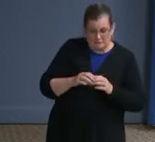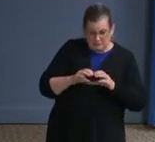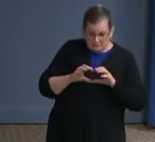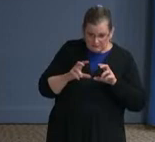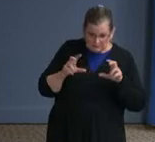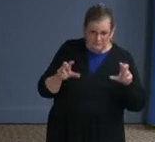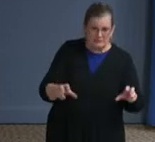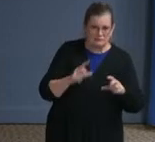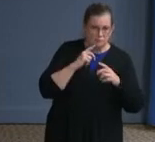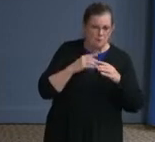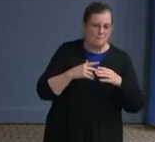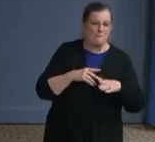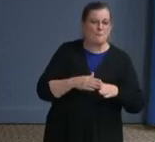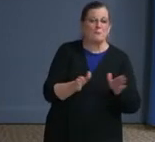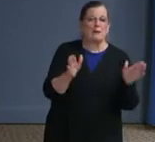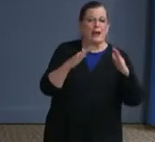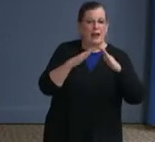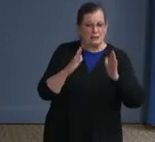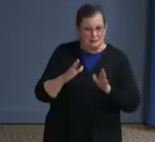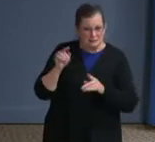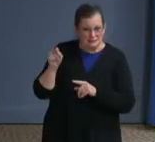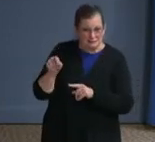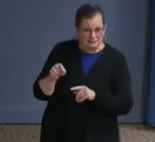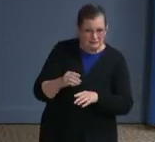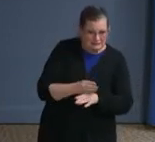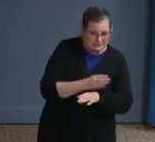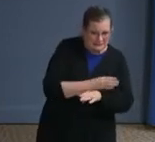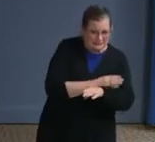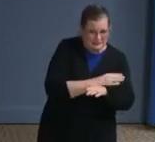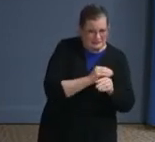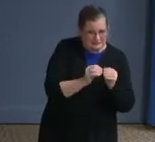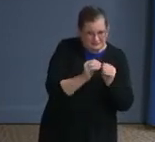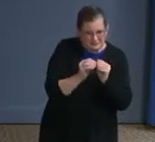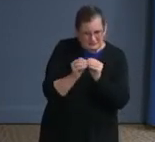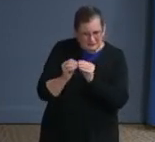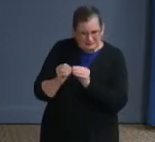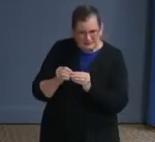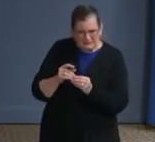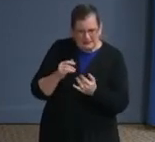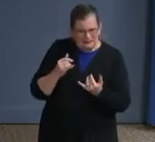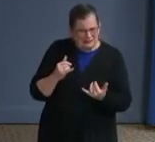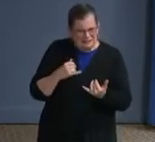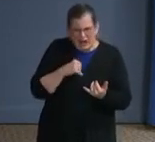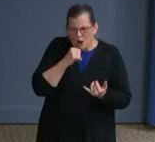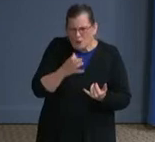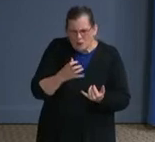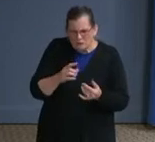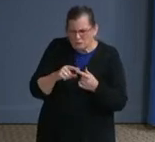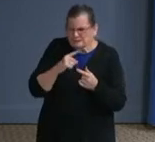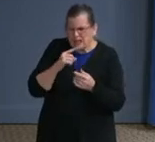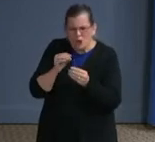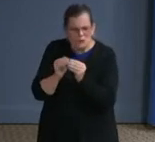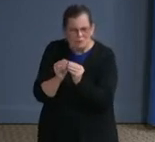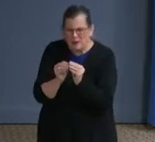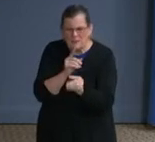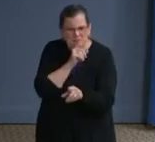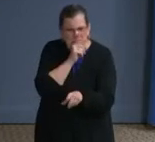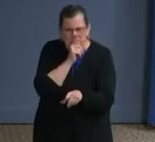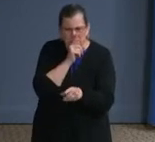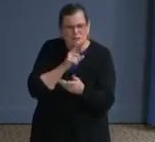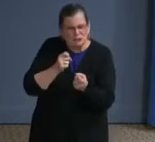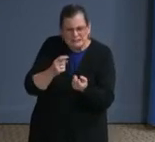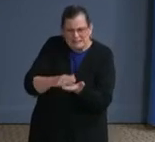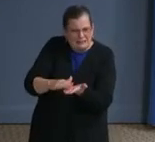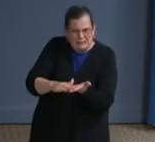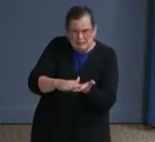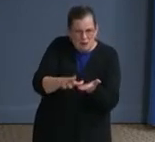for repair and maintenance of the housing units. I should say repair. And we realized afterwards that we needed to be